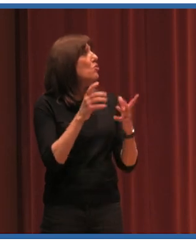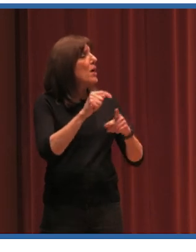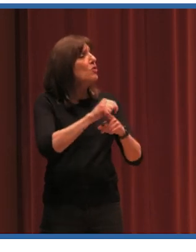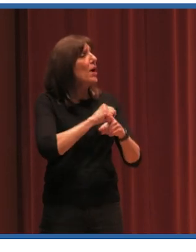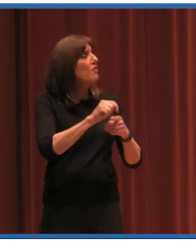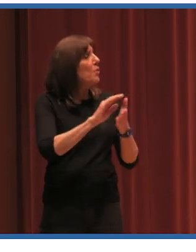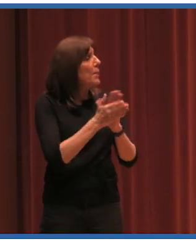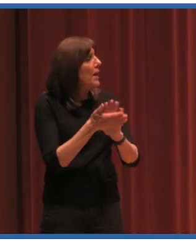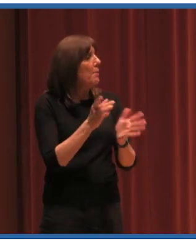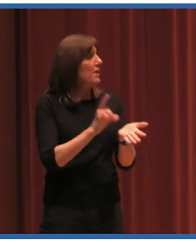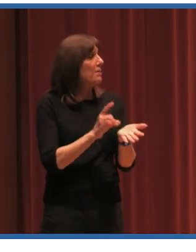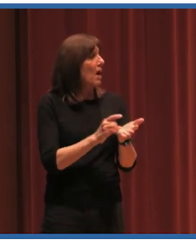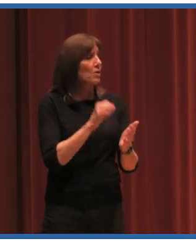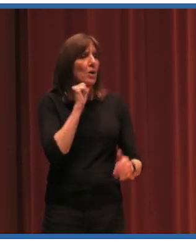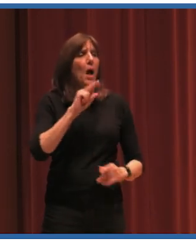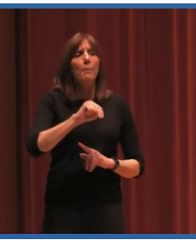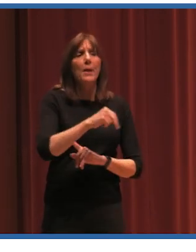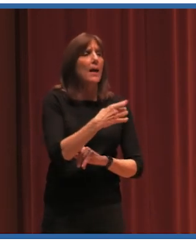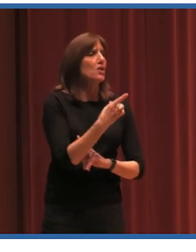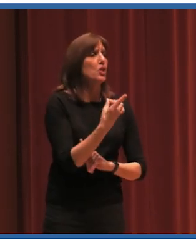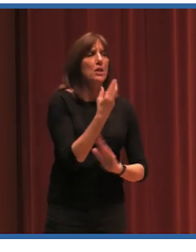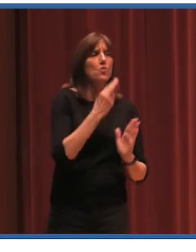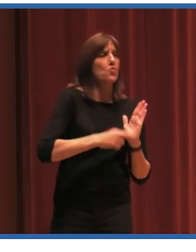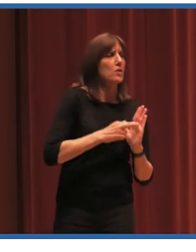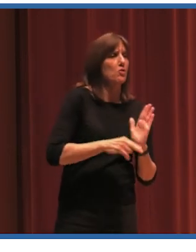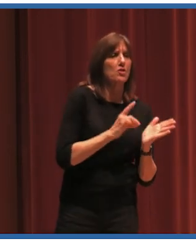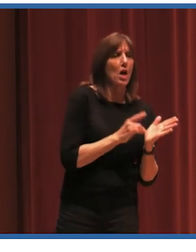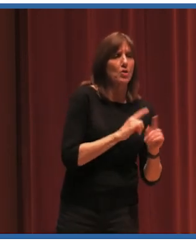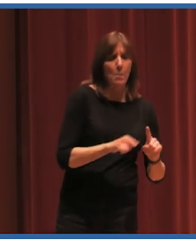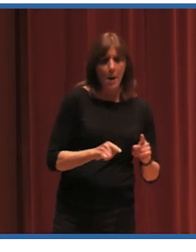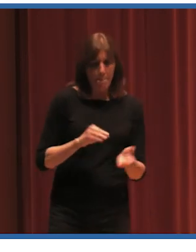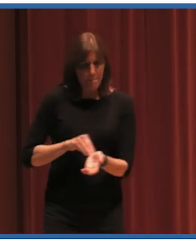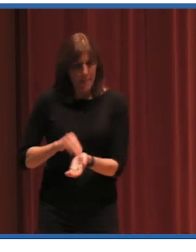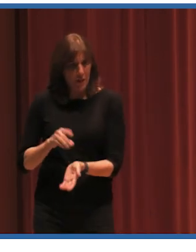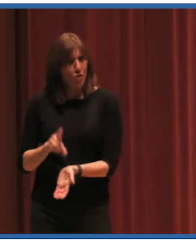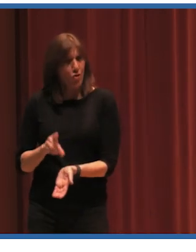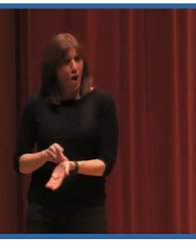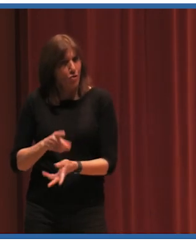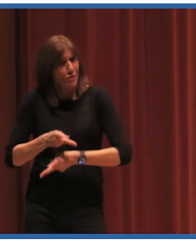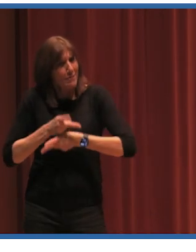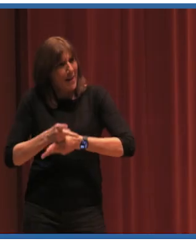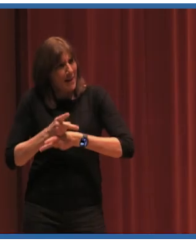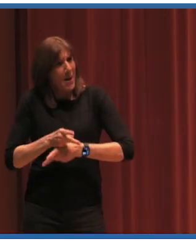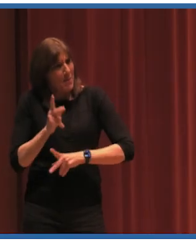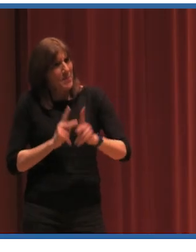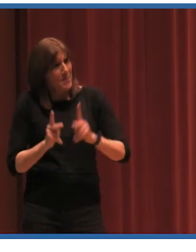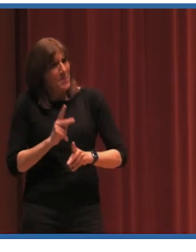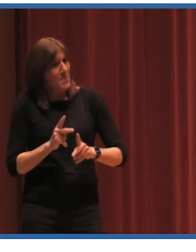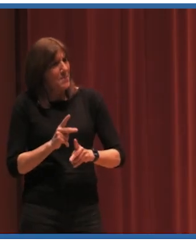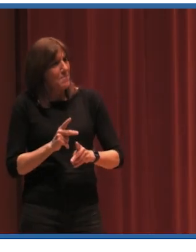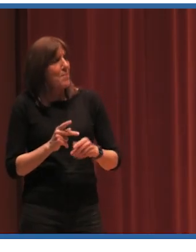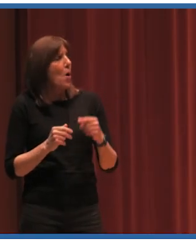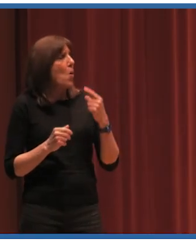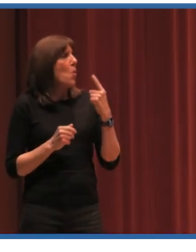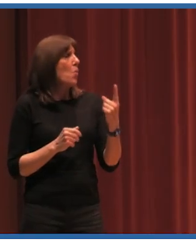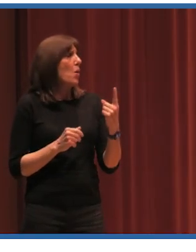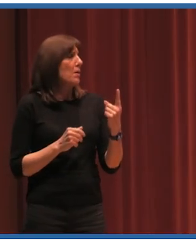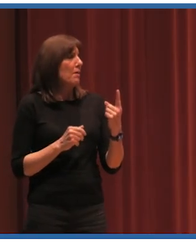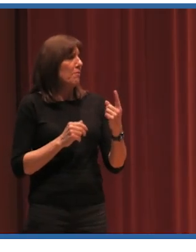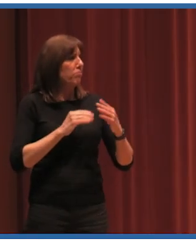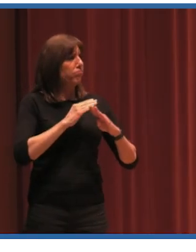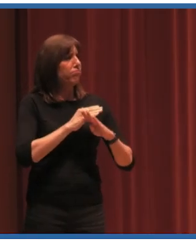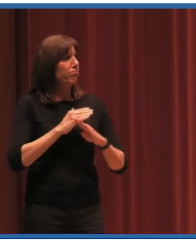PhD doing research, but for those doctors like me that care for individuals. So one of the